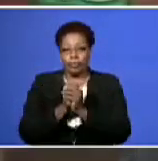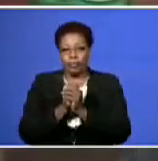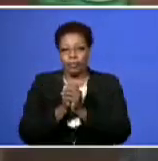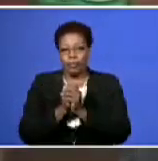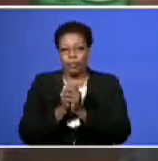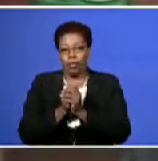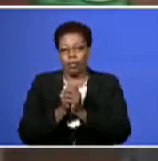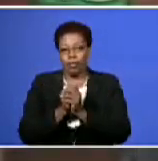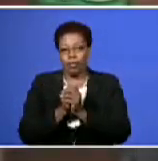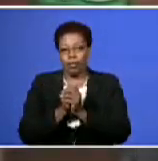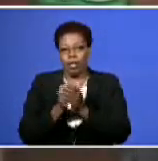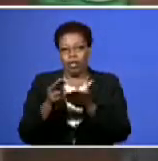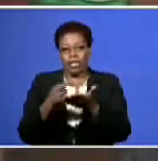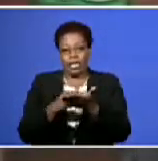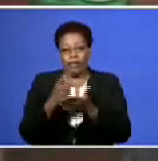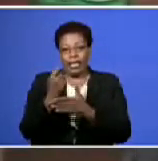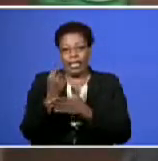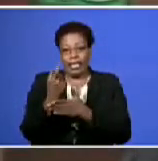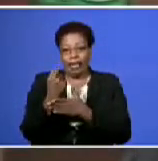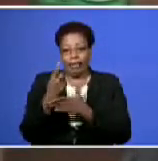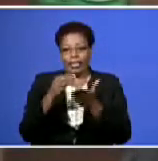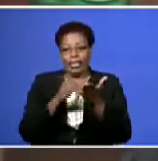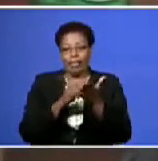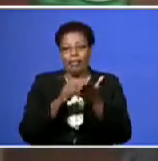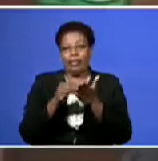Received, Mr. Speaker,